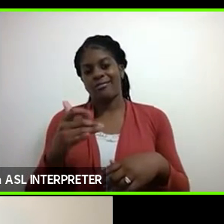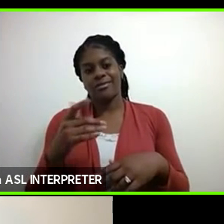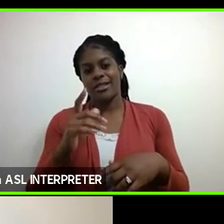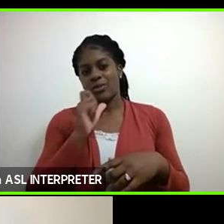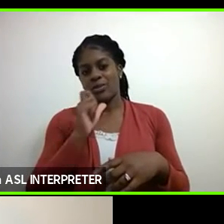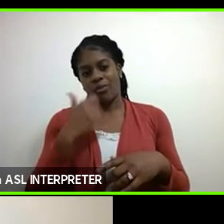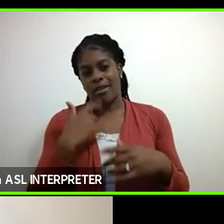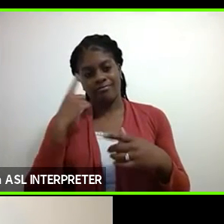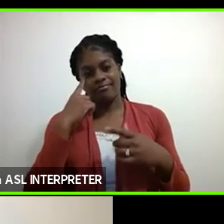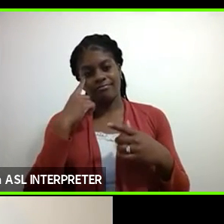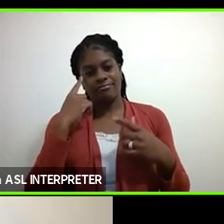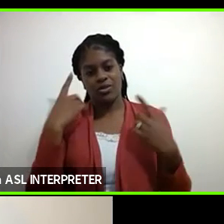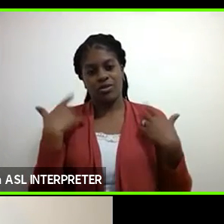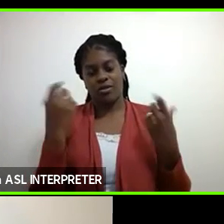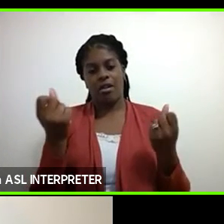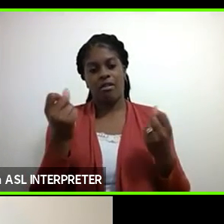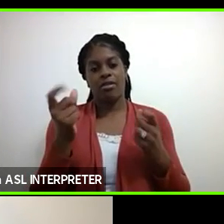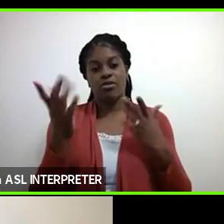health services.